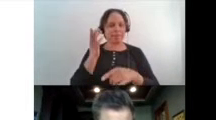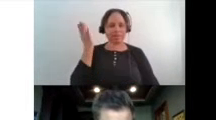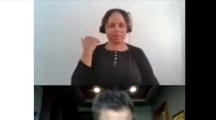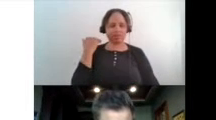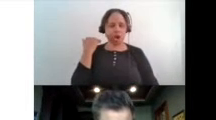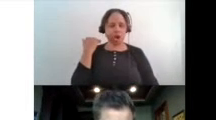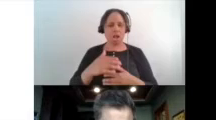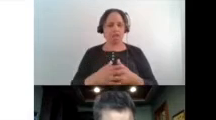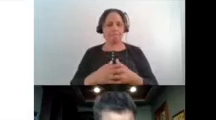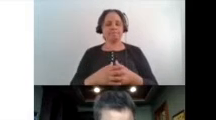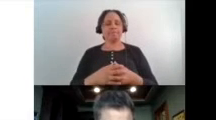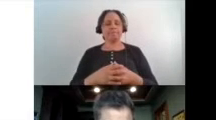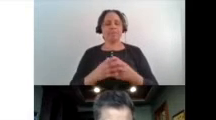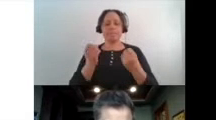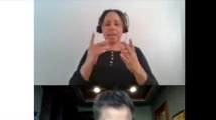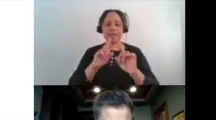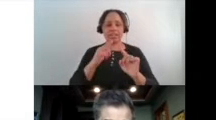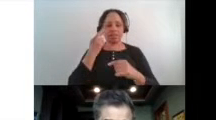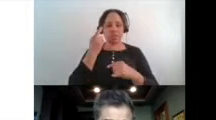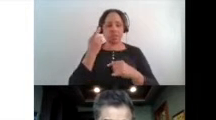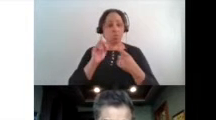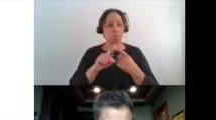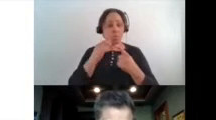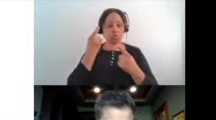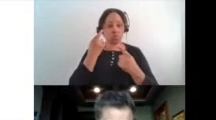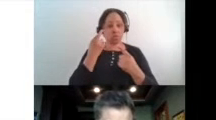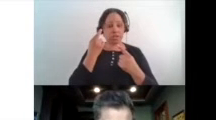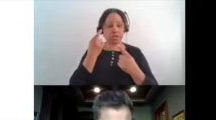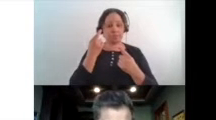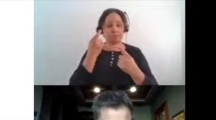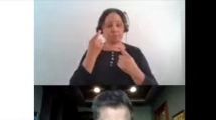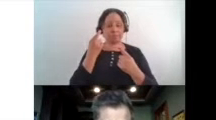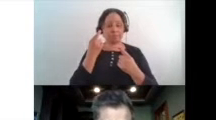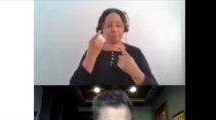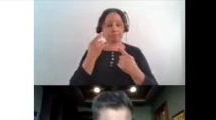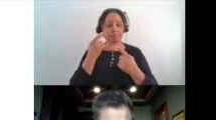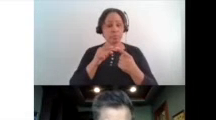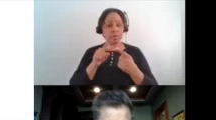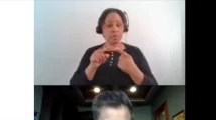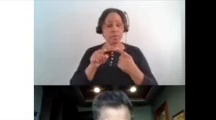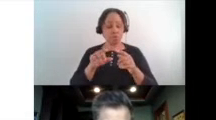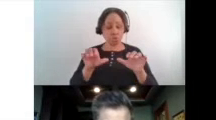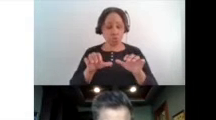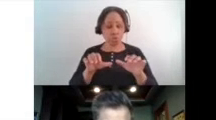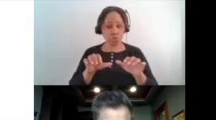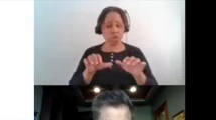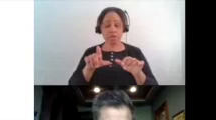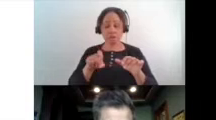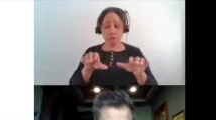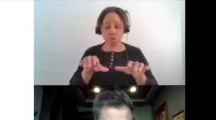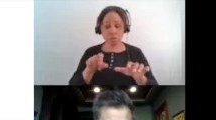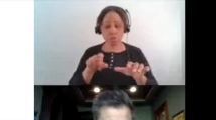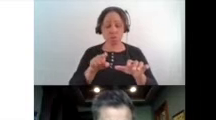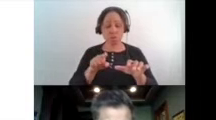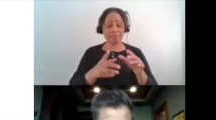he went on dialysis. There are a lot of different reasons for that, but one reason that one could note is, when you do what you're supposed to do, you're